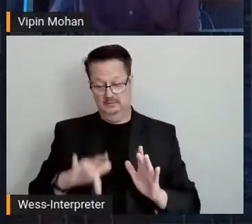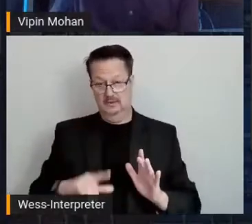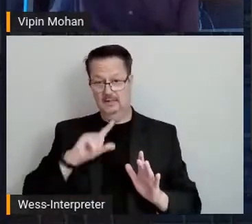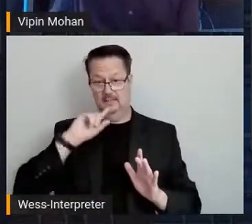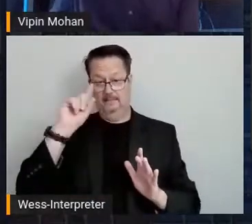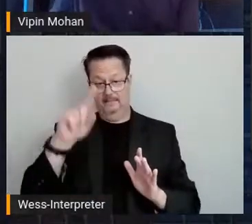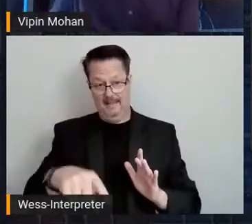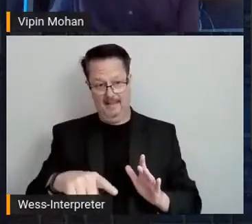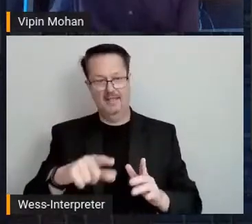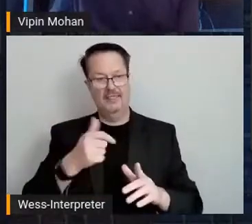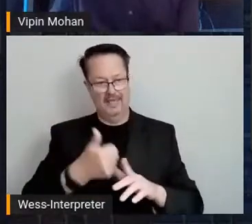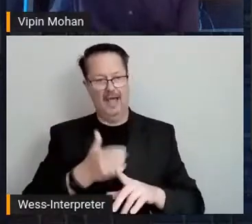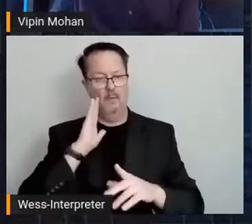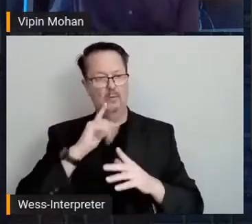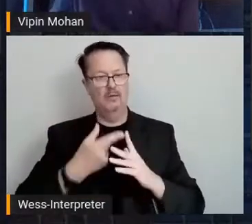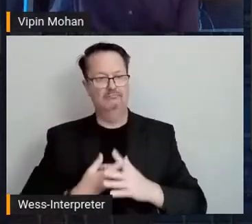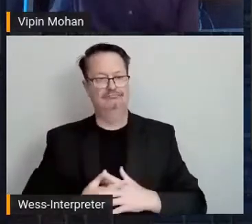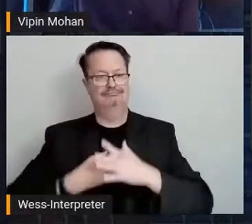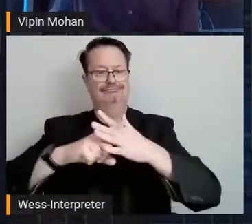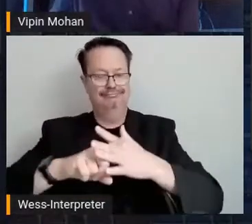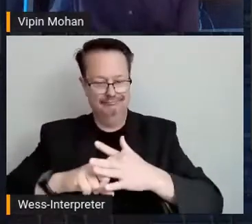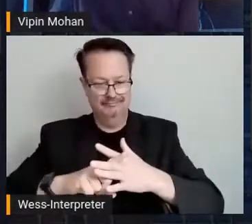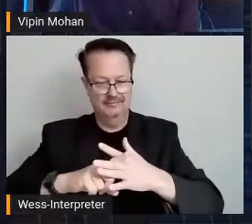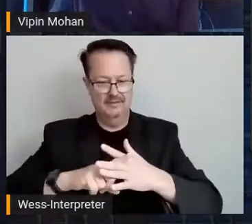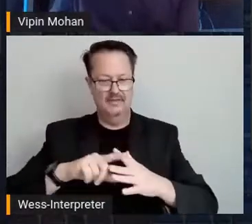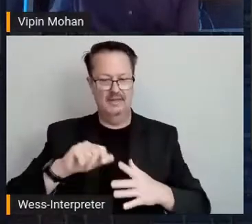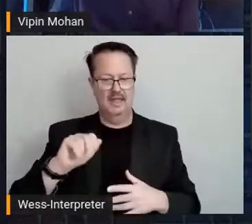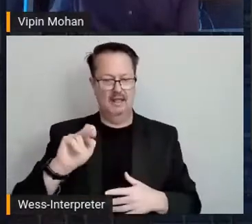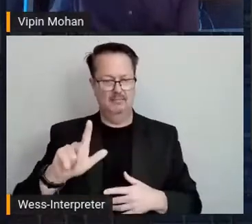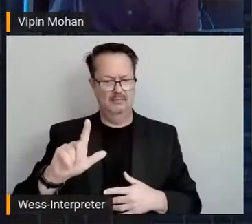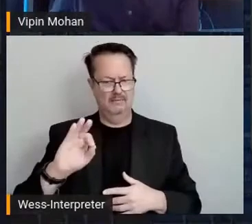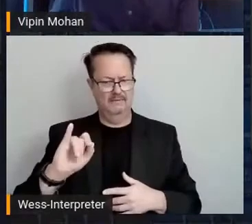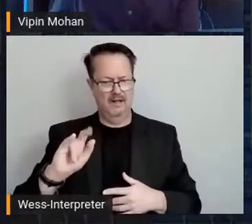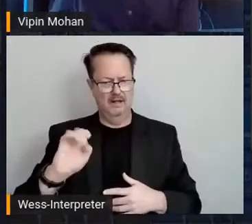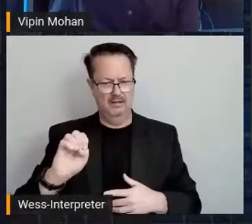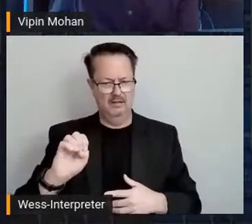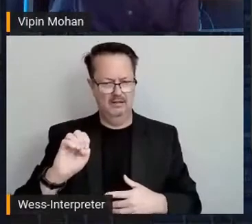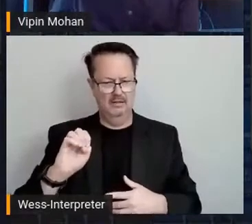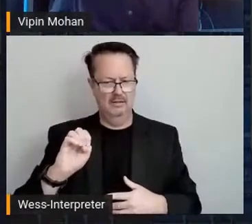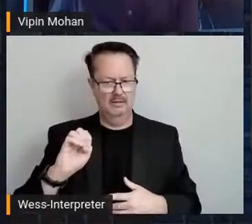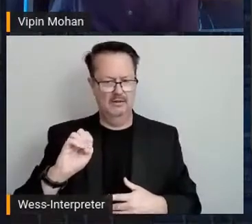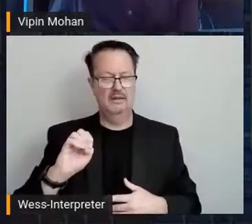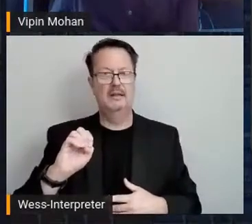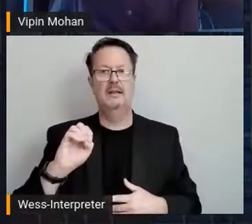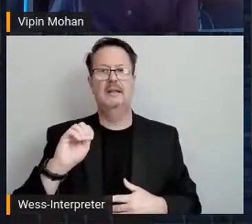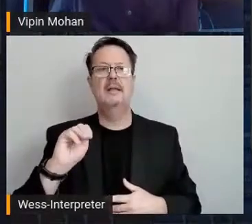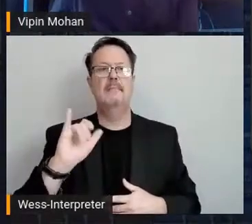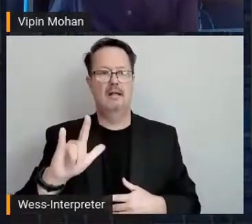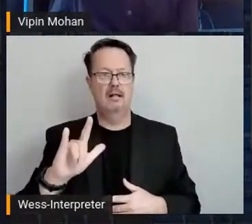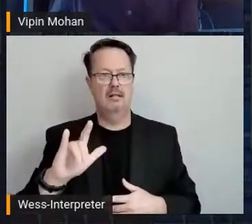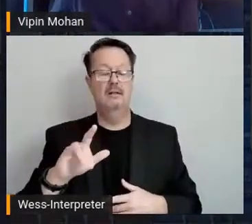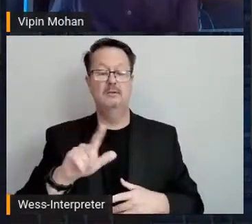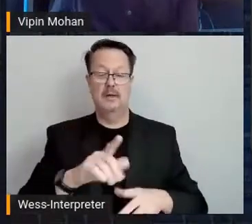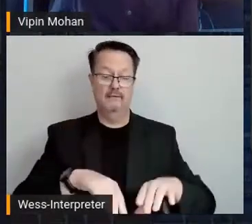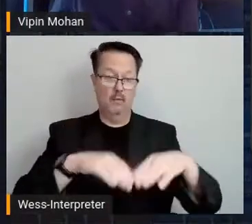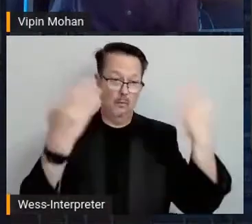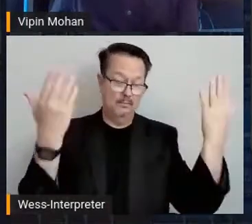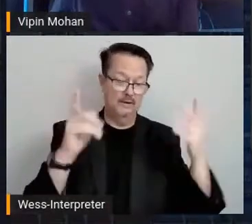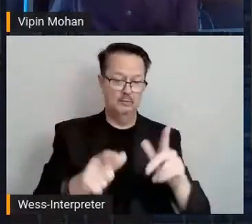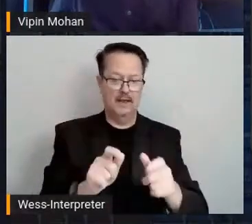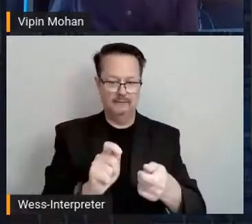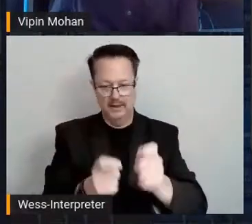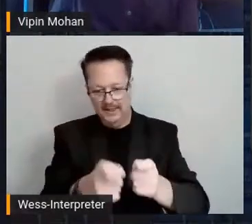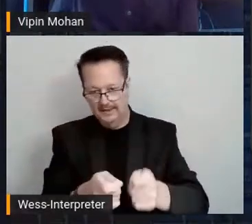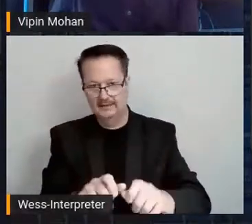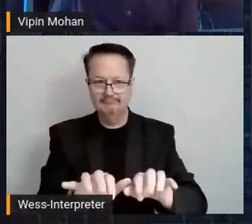generates a YAML file, which the user has to open up and edit. So let's take